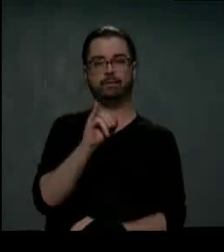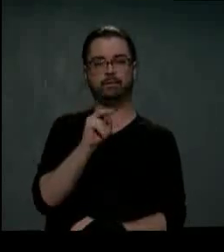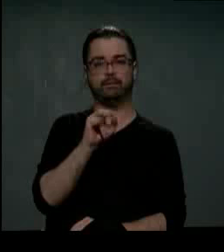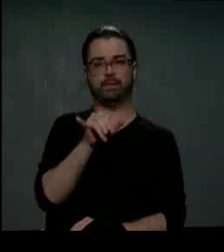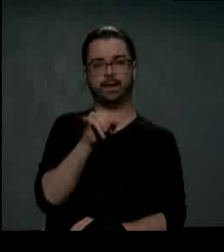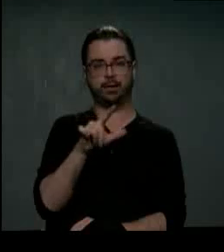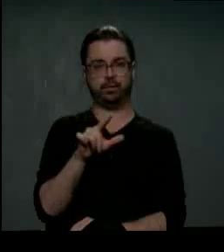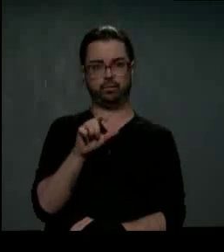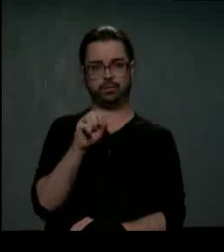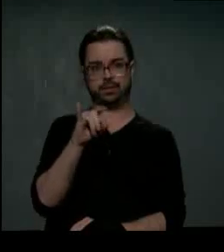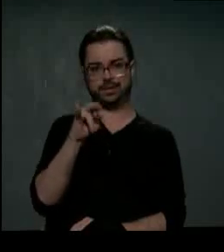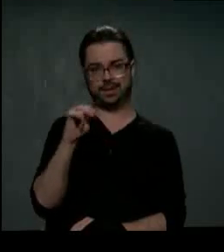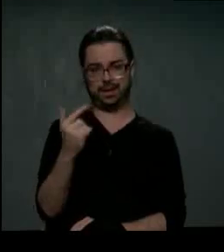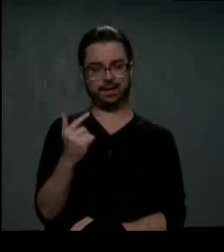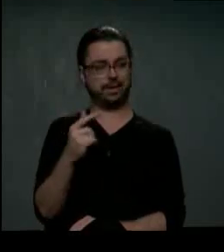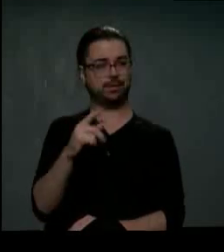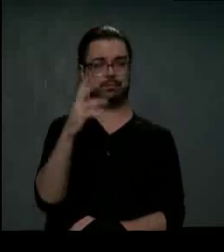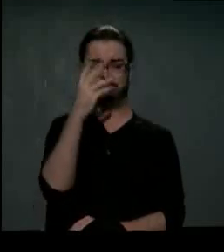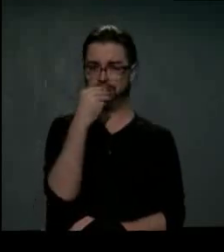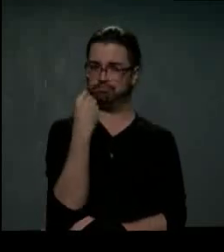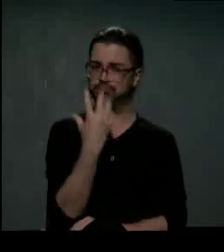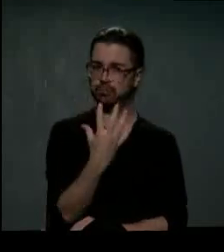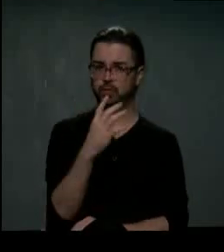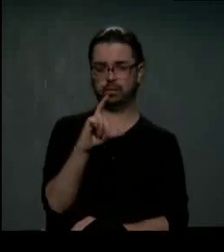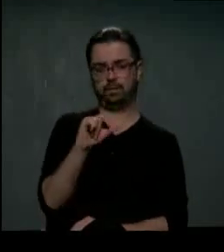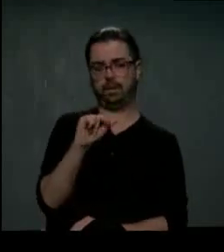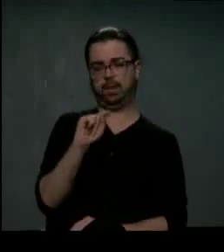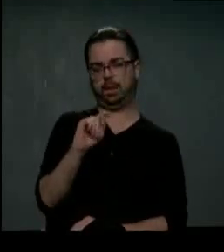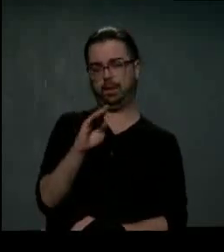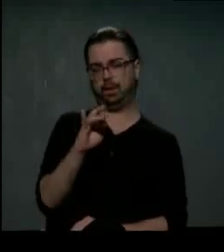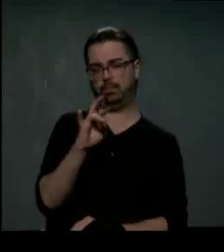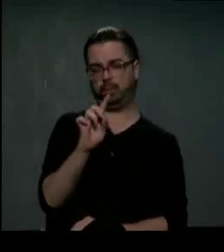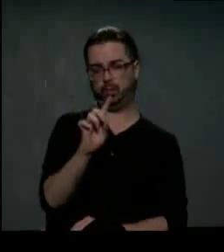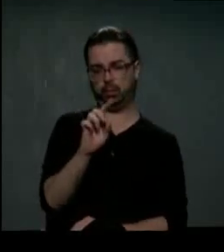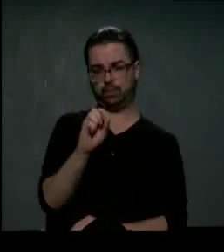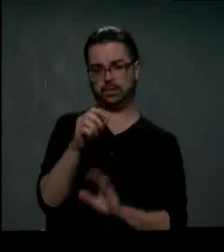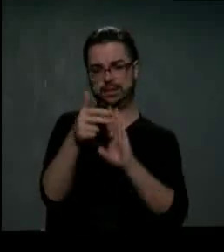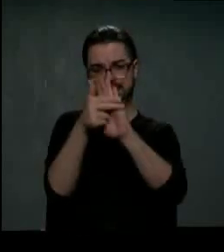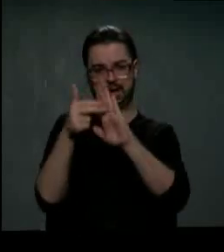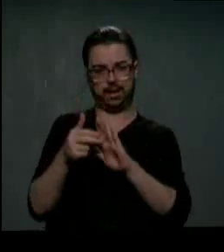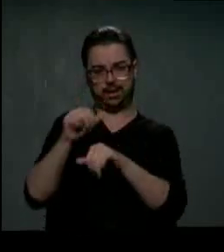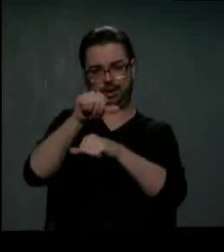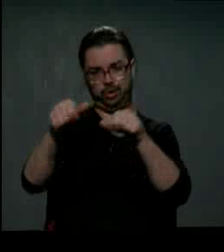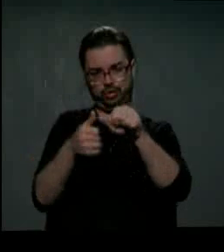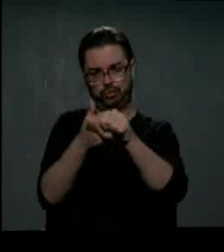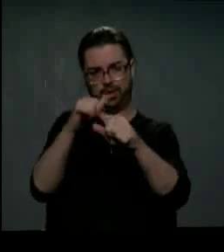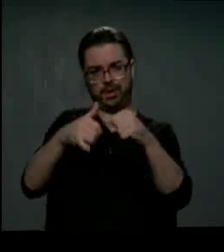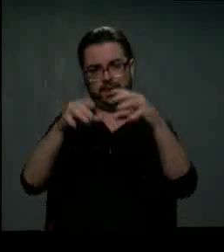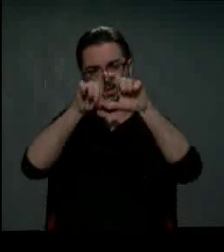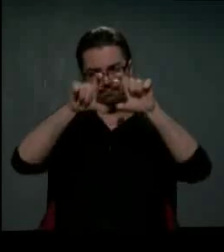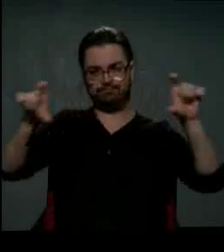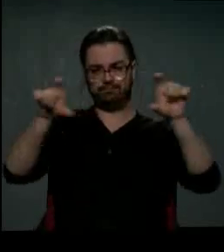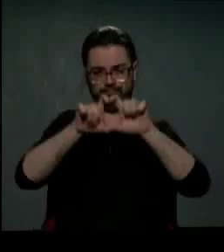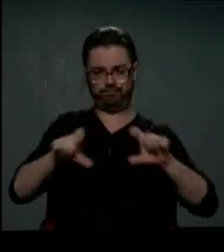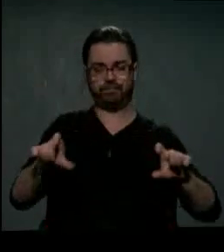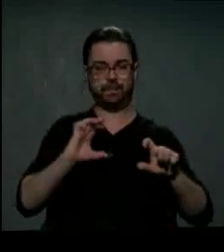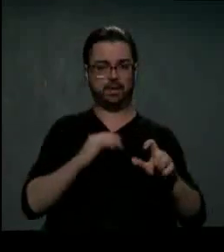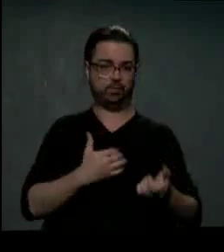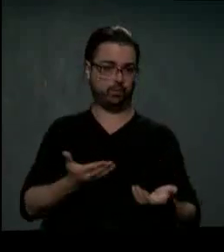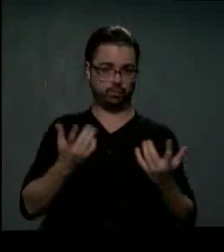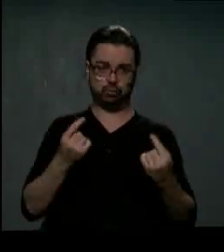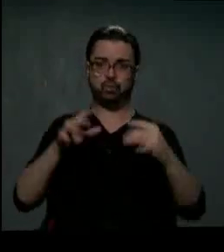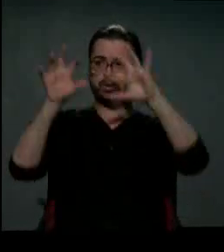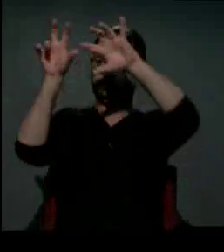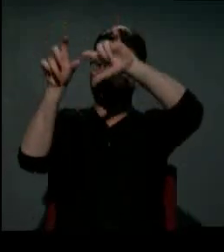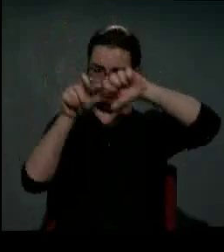been updated. There's beautiful lap board siding underneath these things. And our proposal is to have these buildings completely stripped